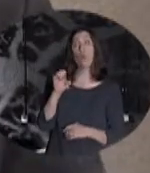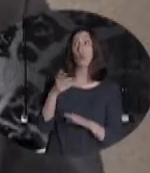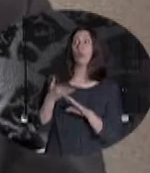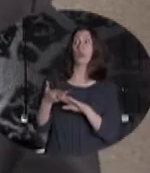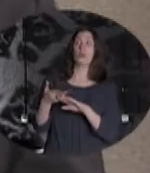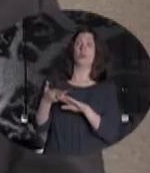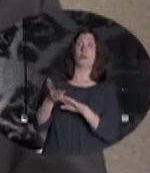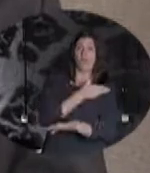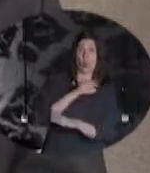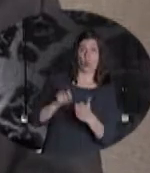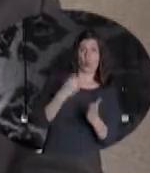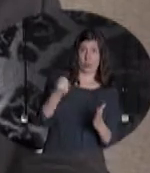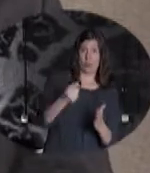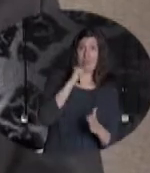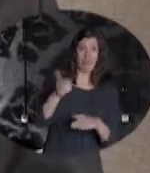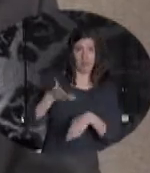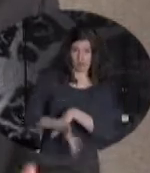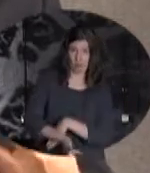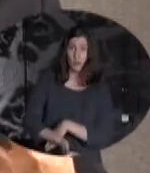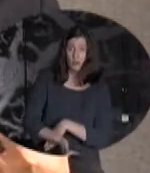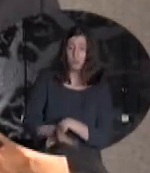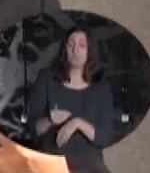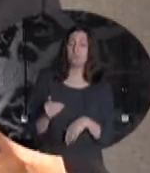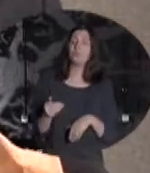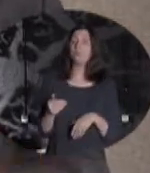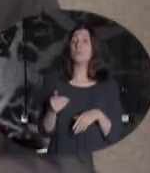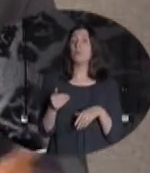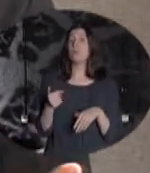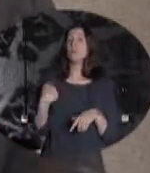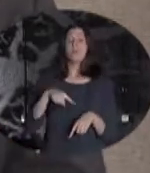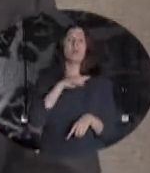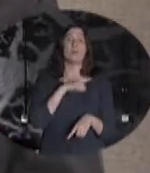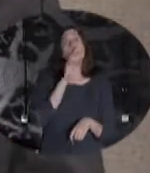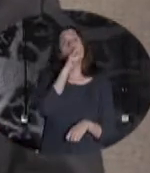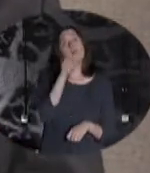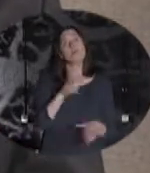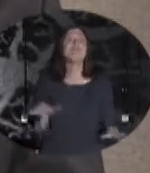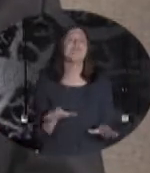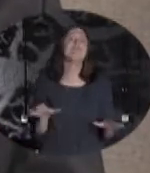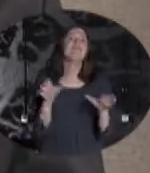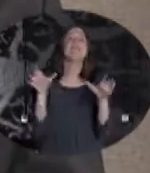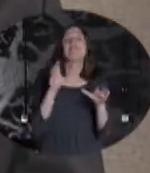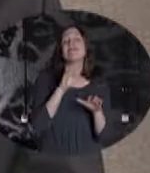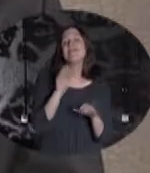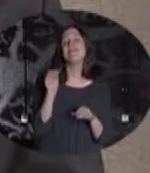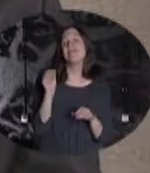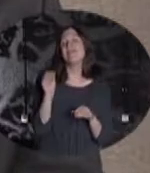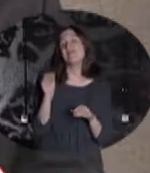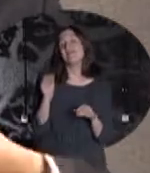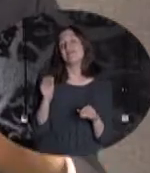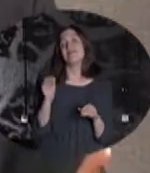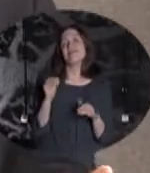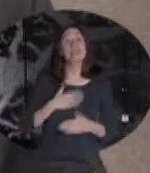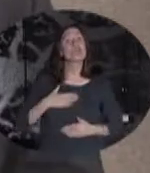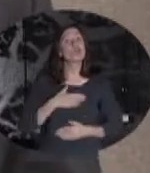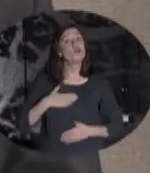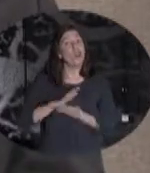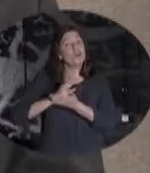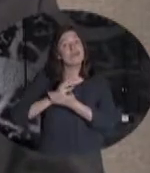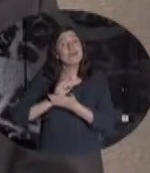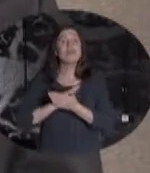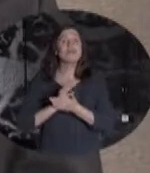after it's lit. And things like that, that, you know, we all love to do those activities, and we love to enjoy that